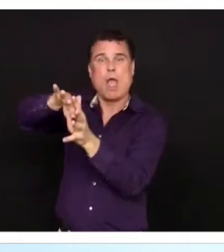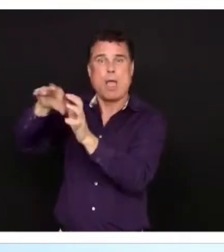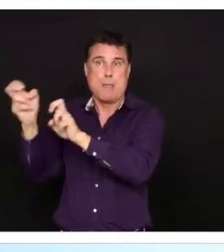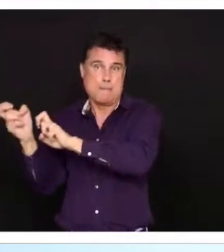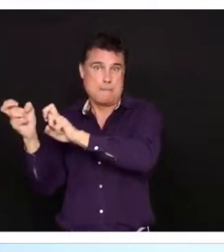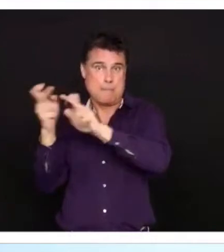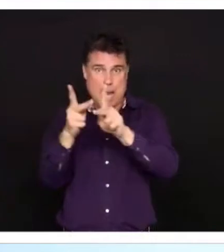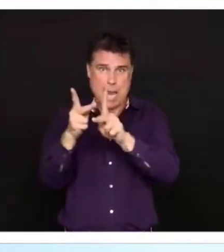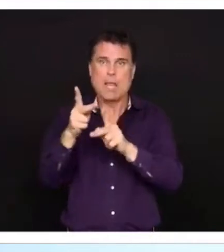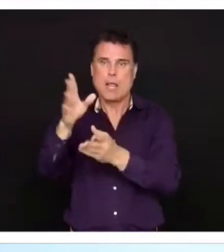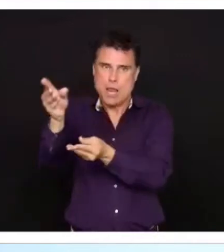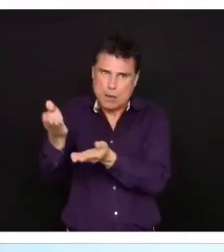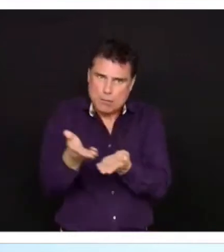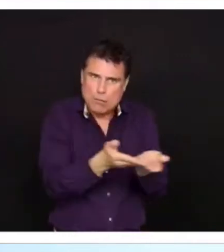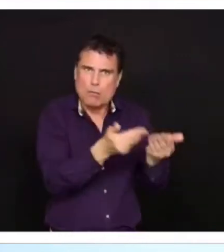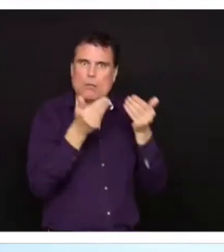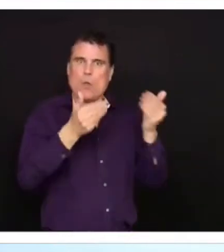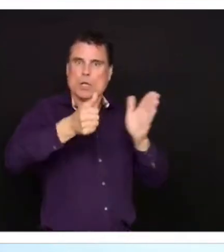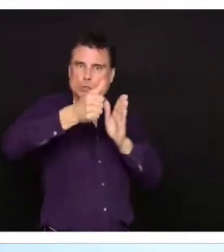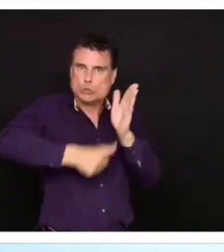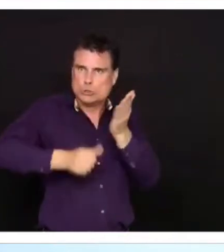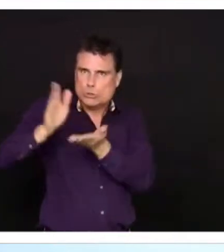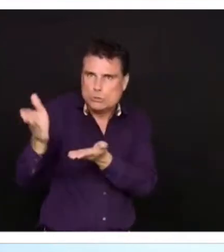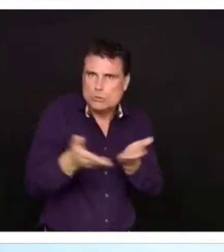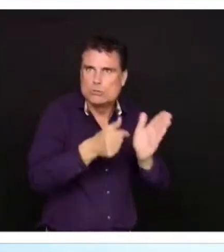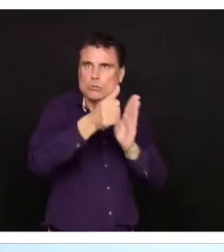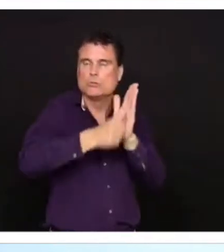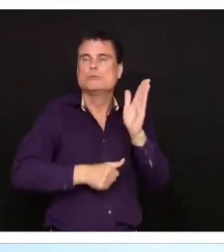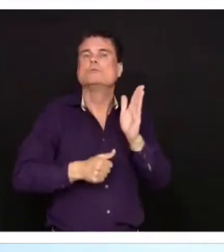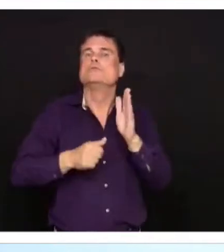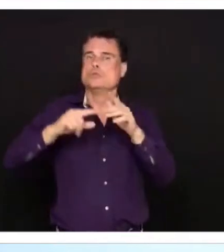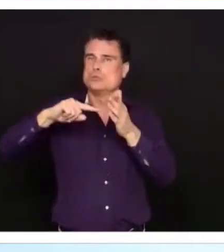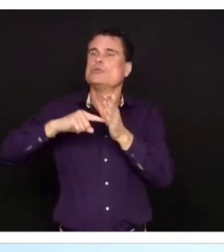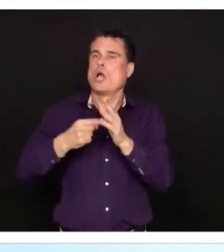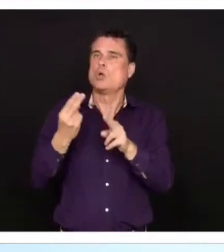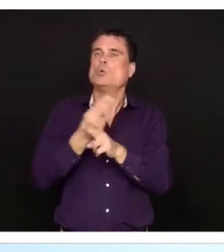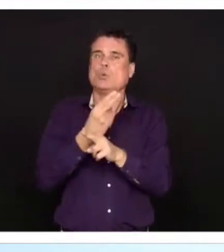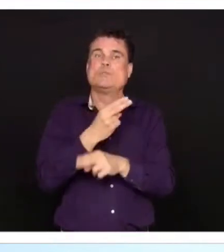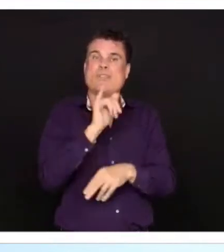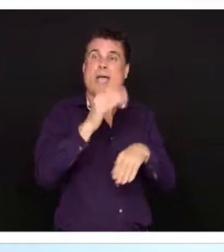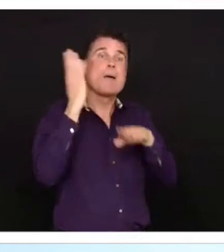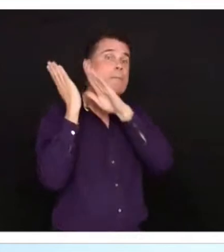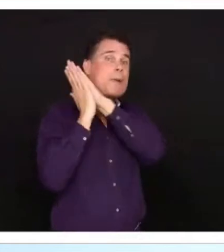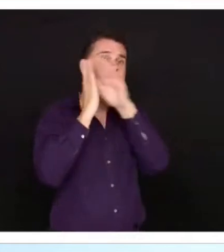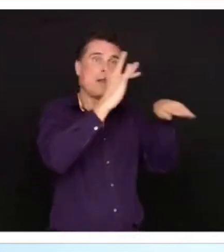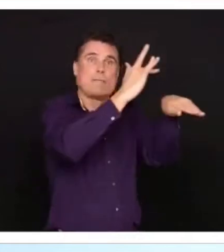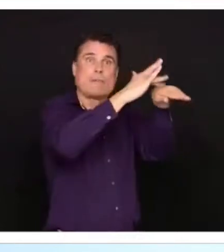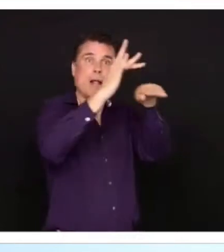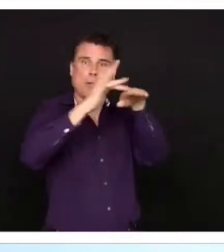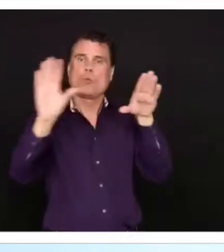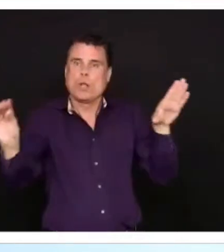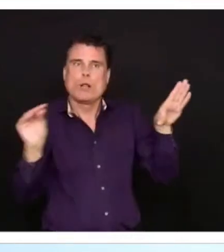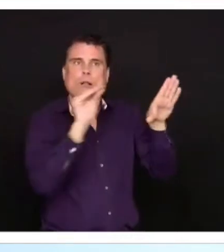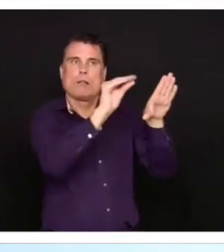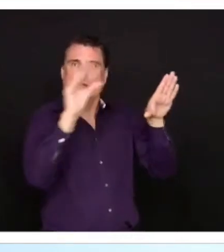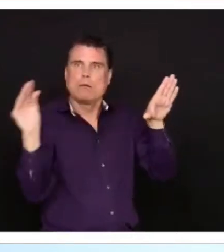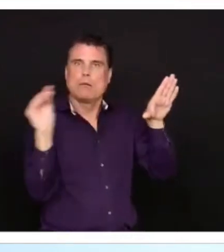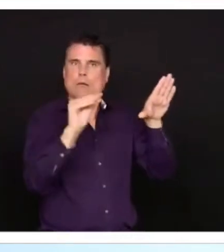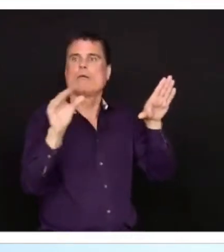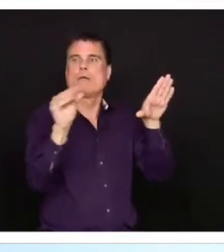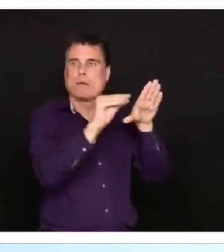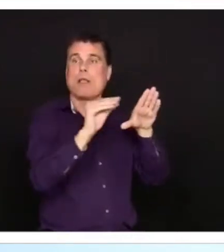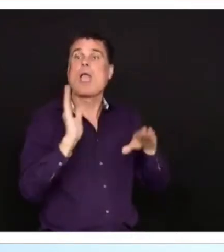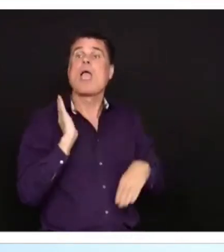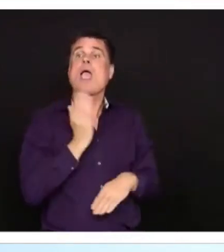only, and what proportion of them need to be reserved in case we start seeing surges in people who have COVID-19 over the